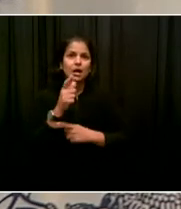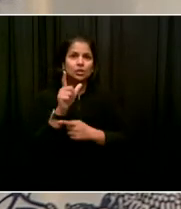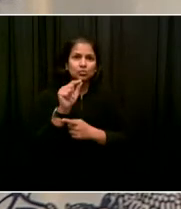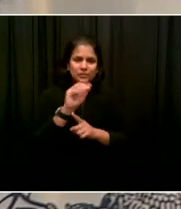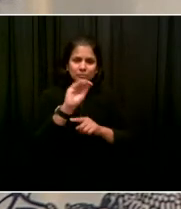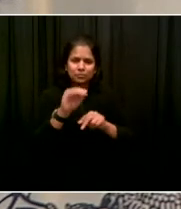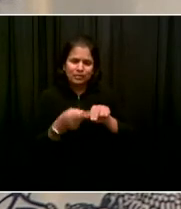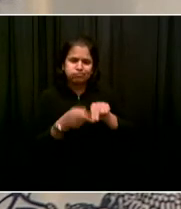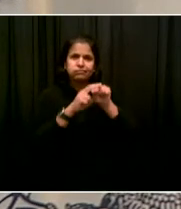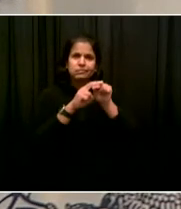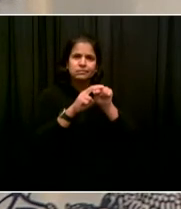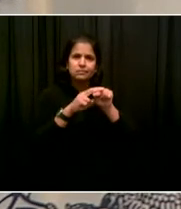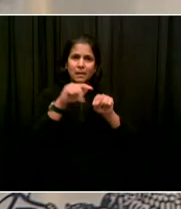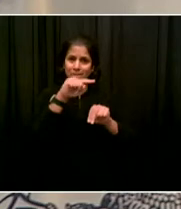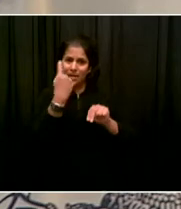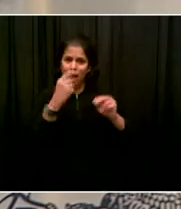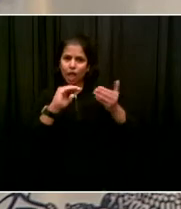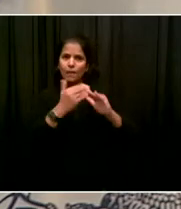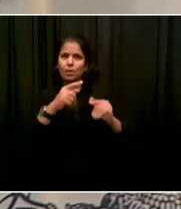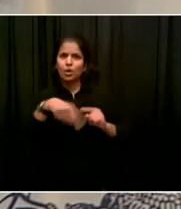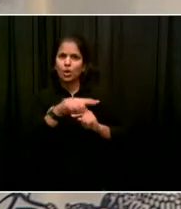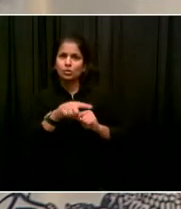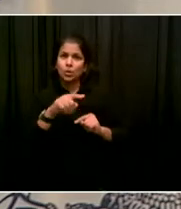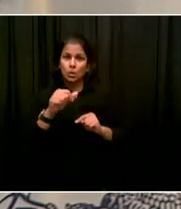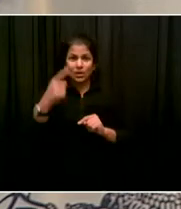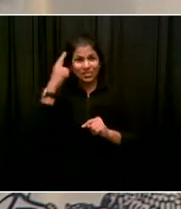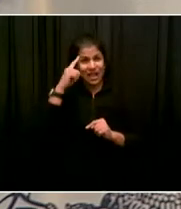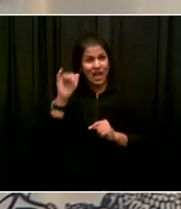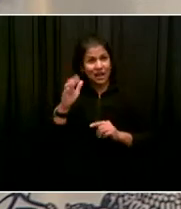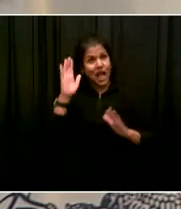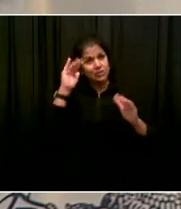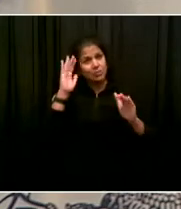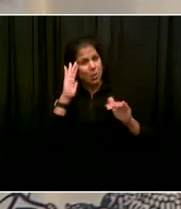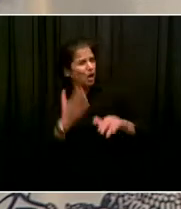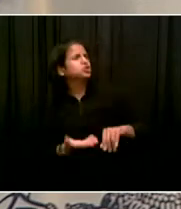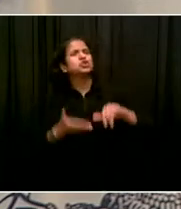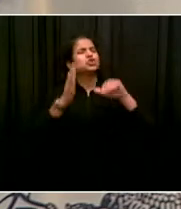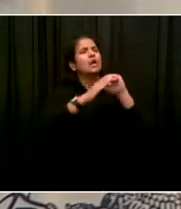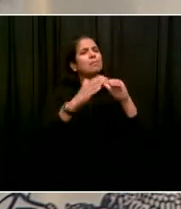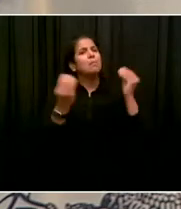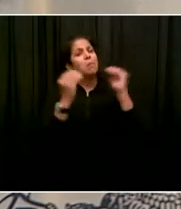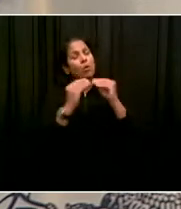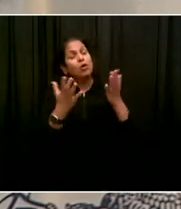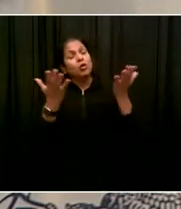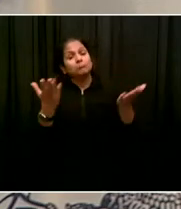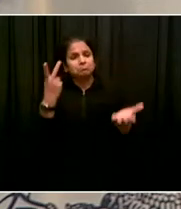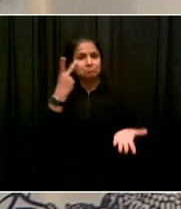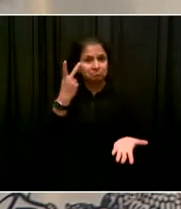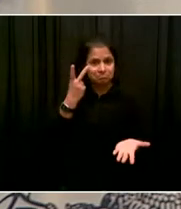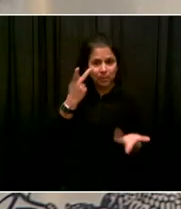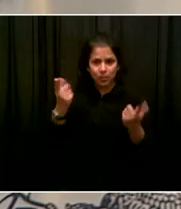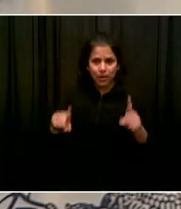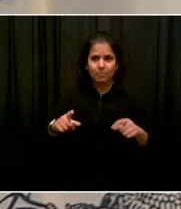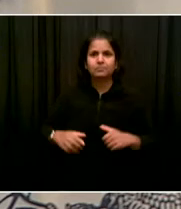I do have to move on to my second question, and it's for Dr. Choksi. You've mentioned, Dr. Choksi, that even if people are vaccinated,